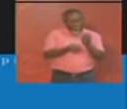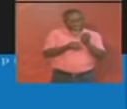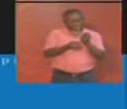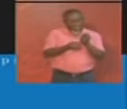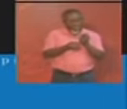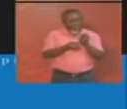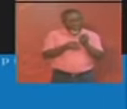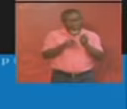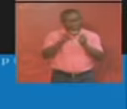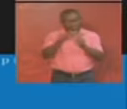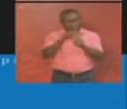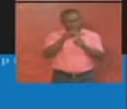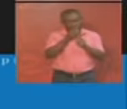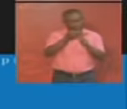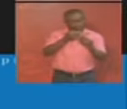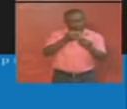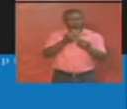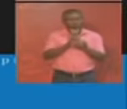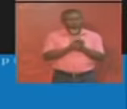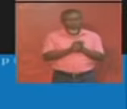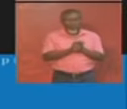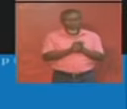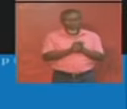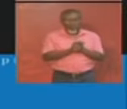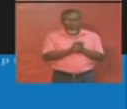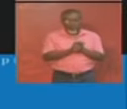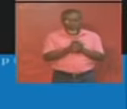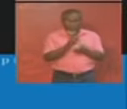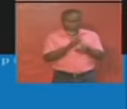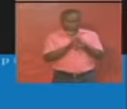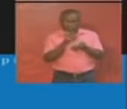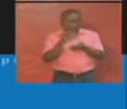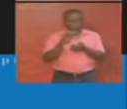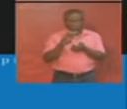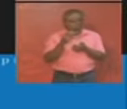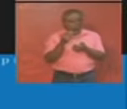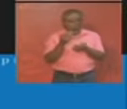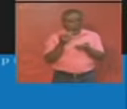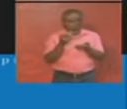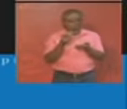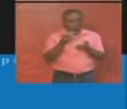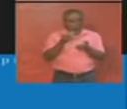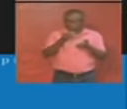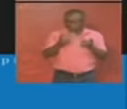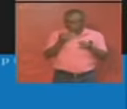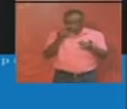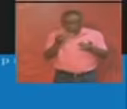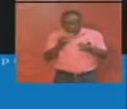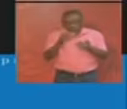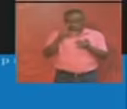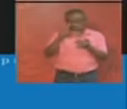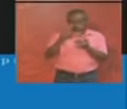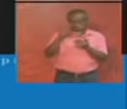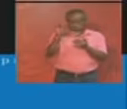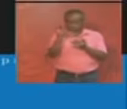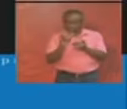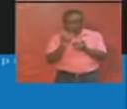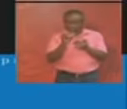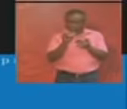to Dr. Abdul Richards. Dr. Abdul Richards, since we have a 2% occupancy rate